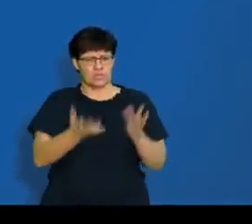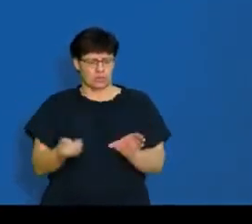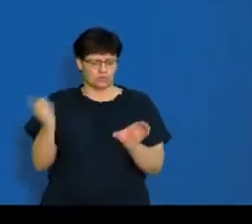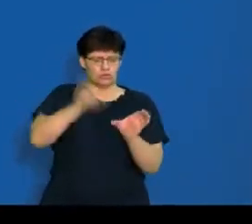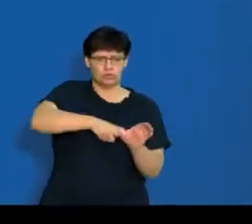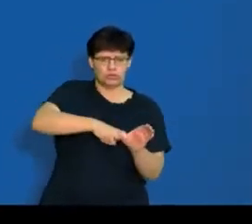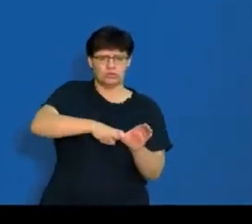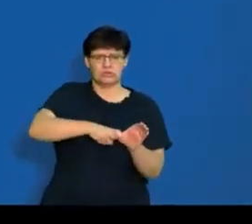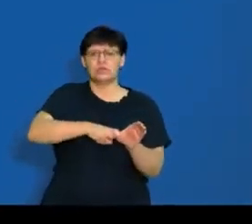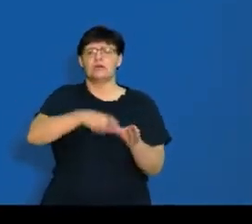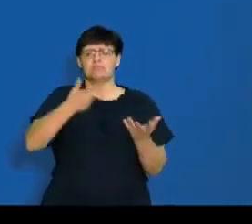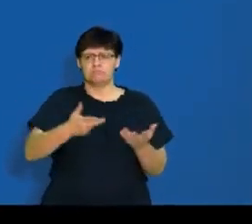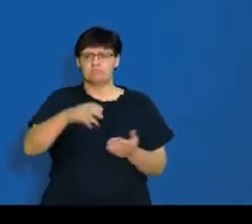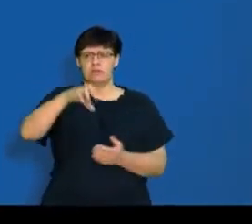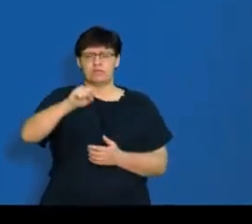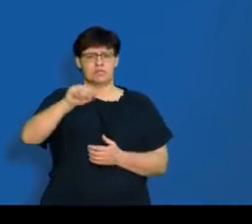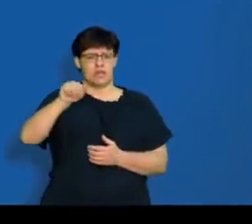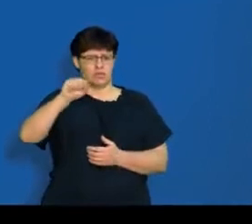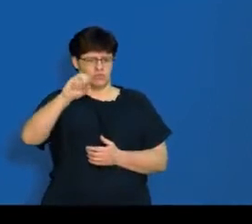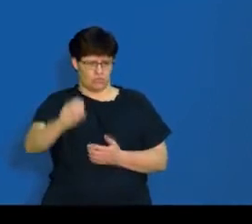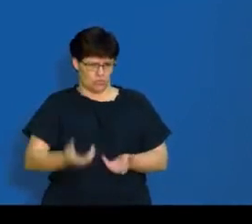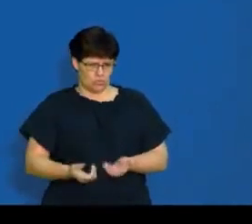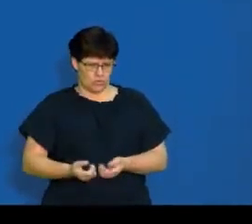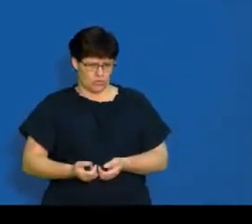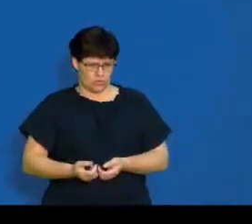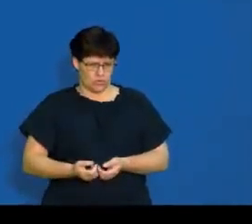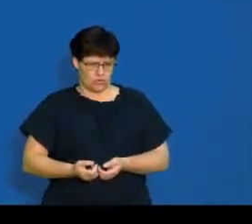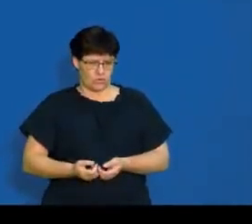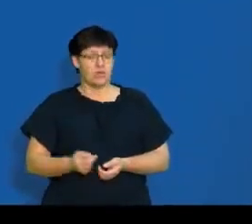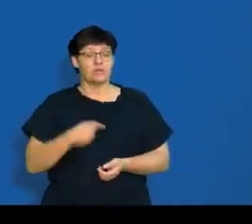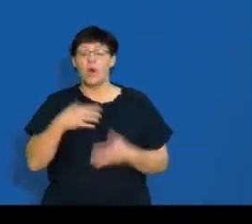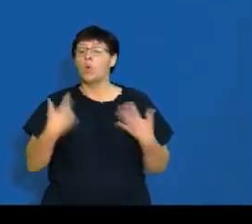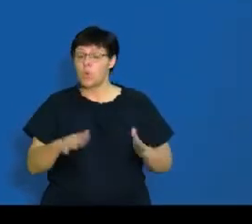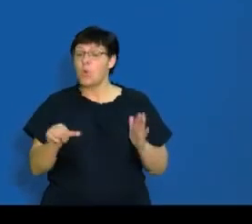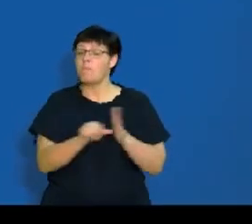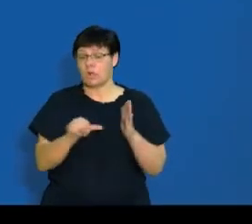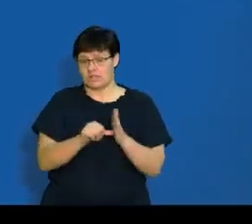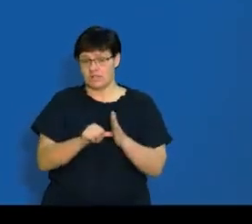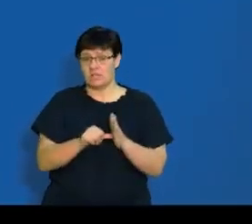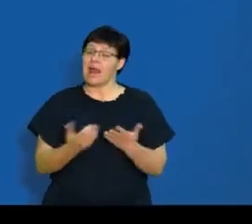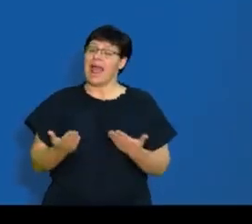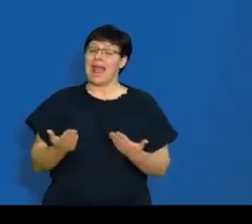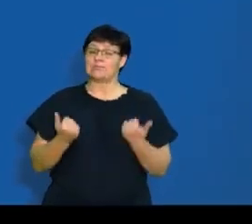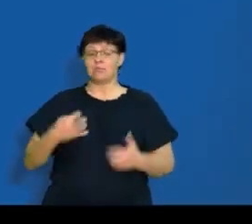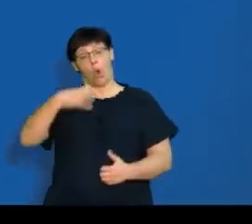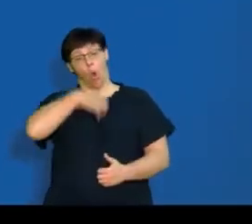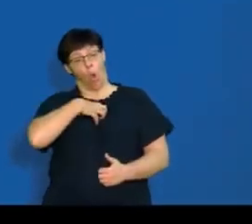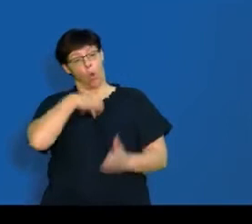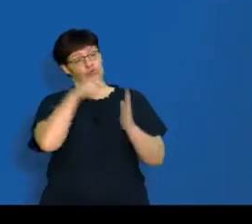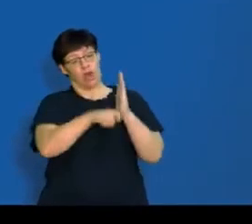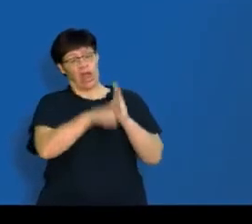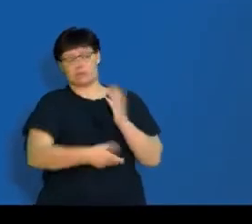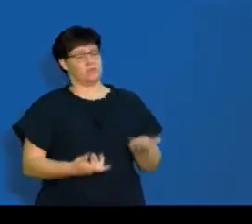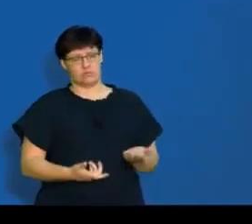NUSAS. Now if you look at that, it's very, very important. You can see that you are not expected to give your own words. You are